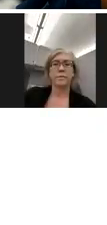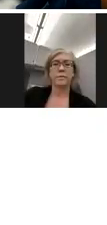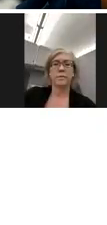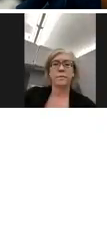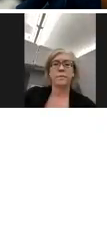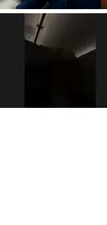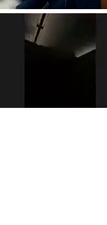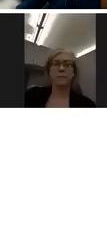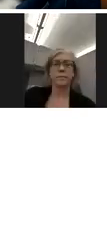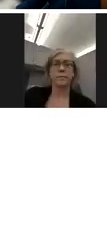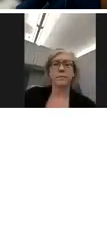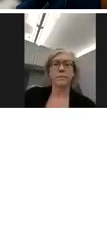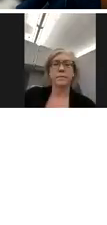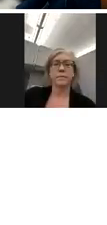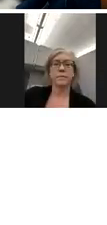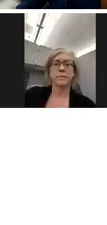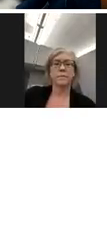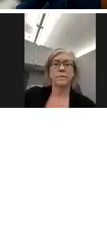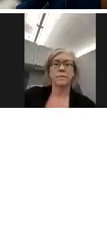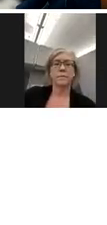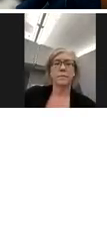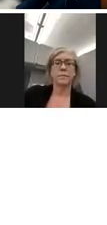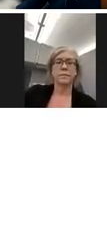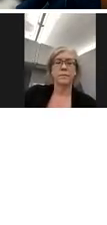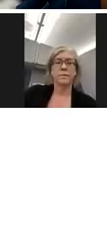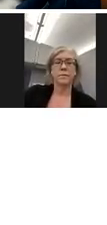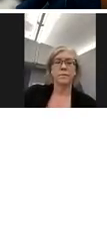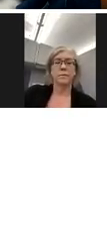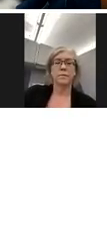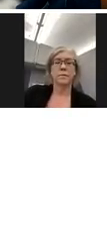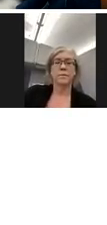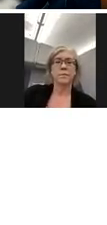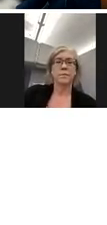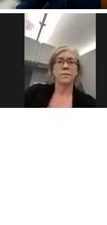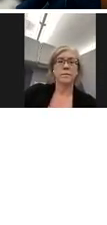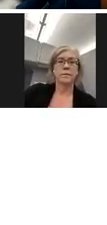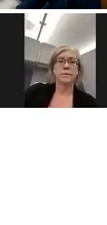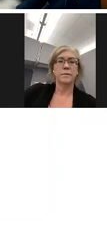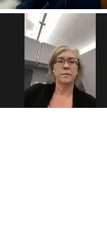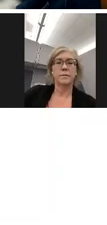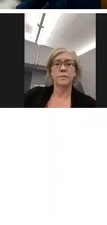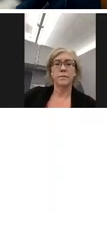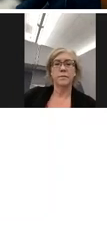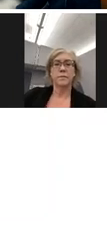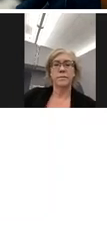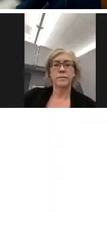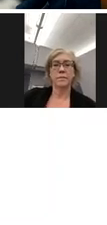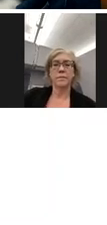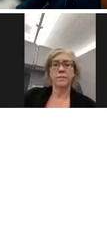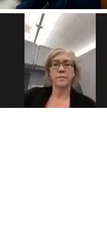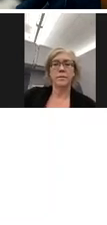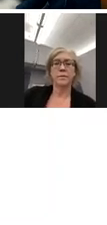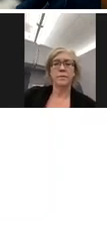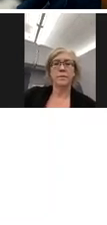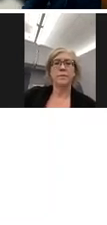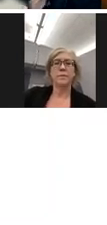with disability tend to be very fragmented, which require individuals to access multiple doors and multiple